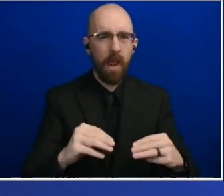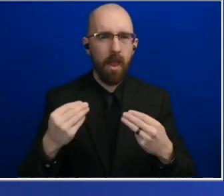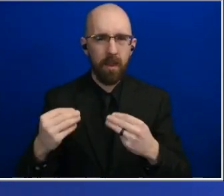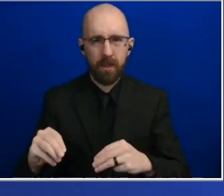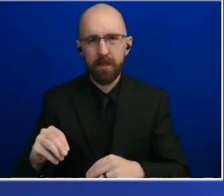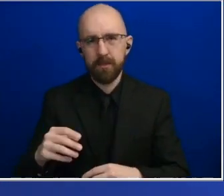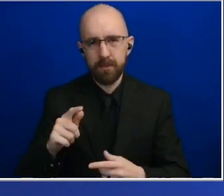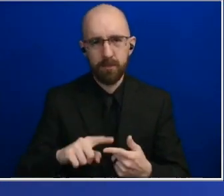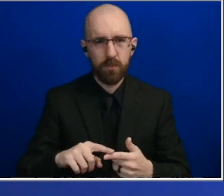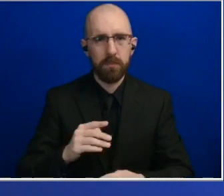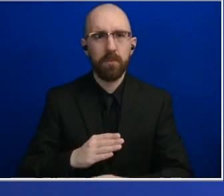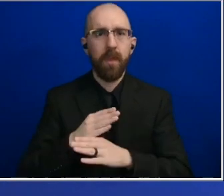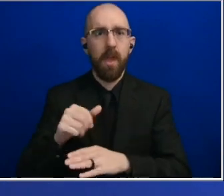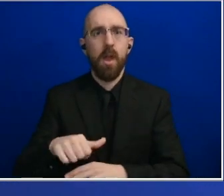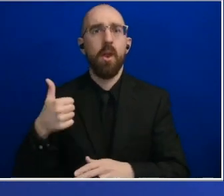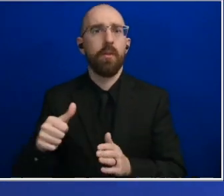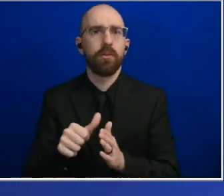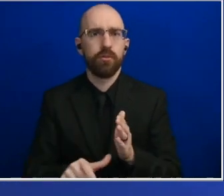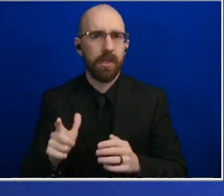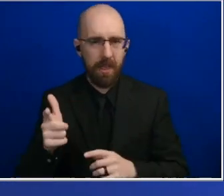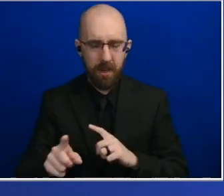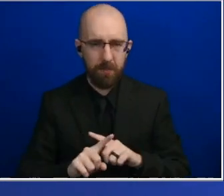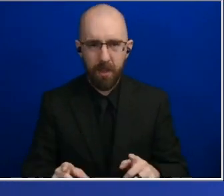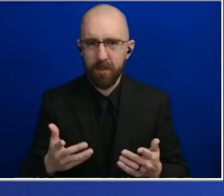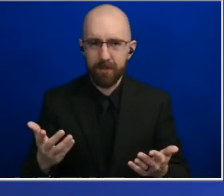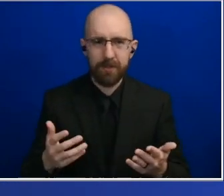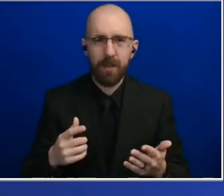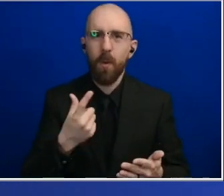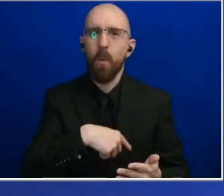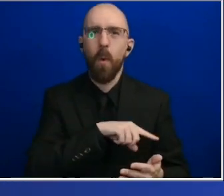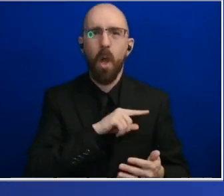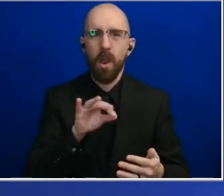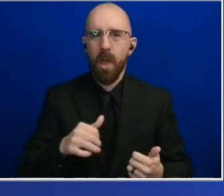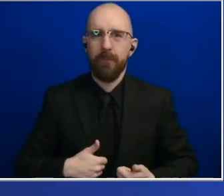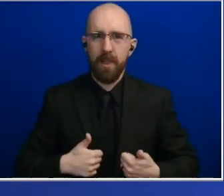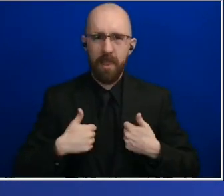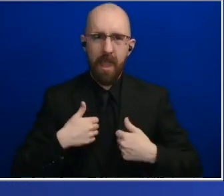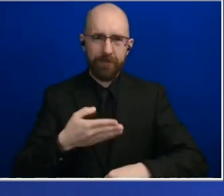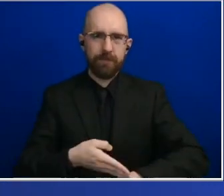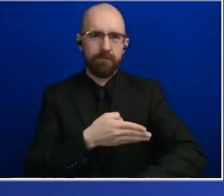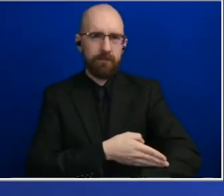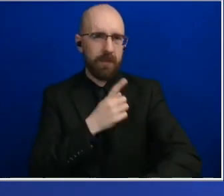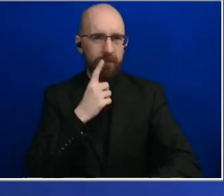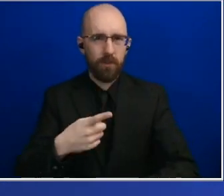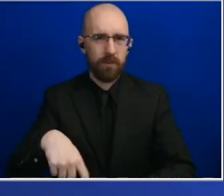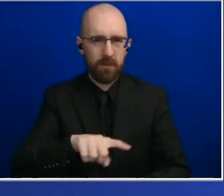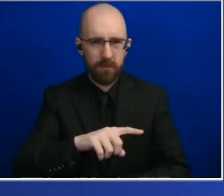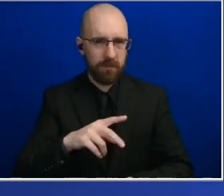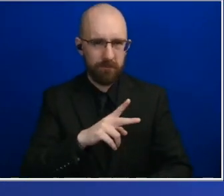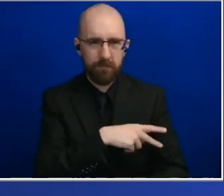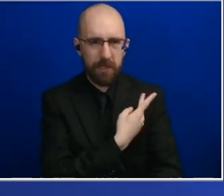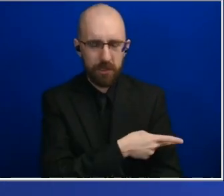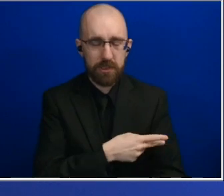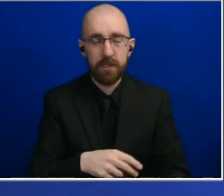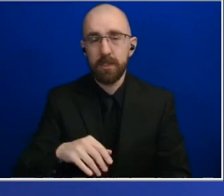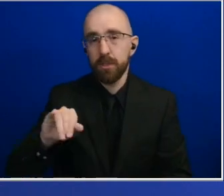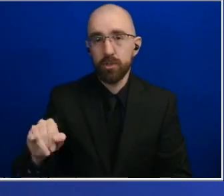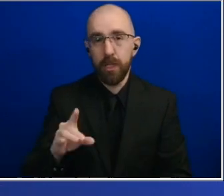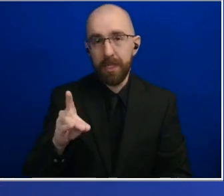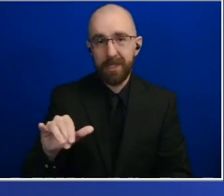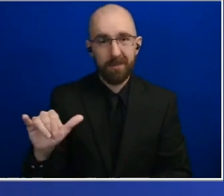surgery. But it's a quality of life thing for patients. And just as JD was